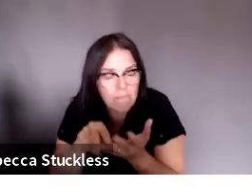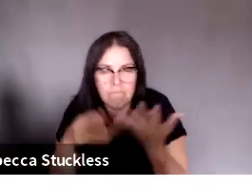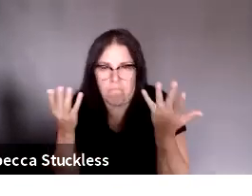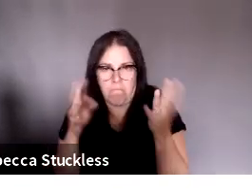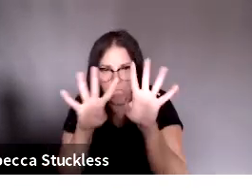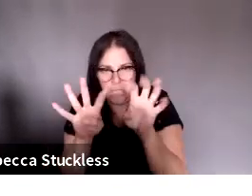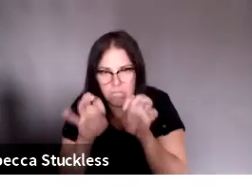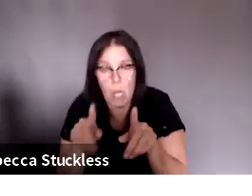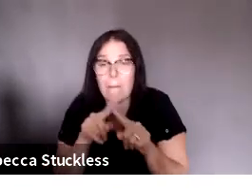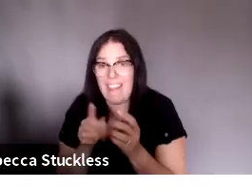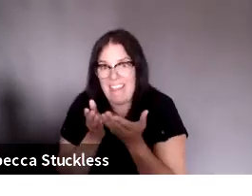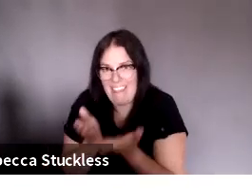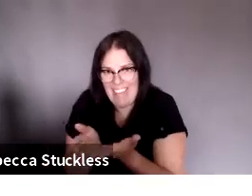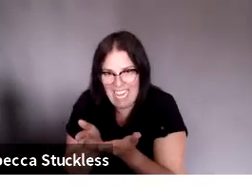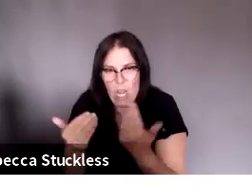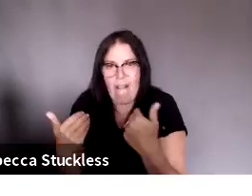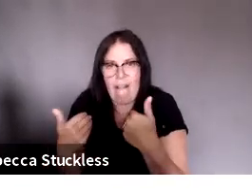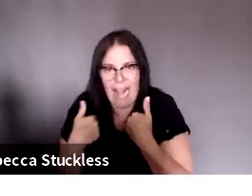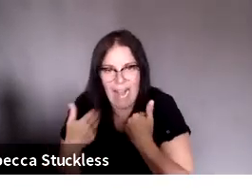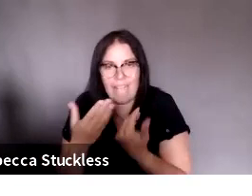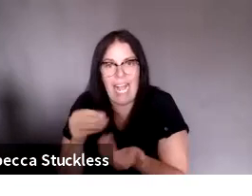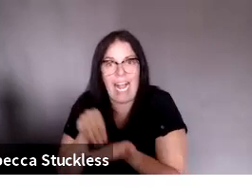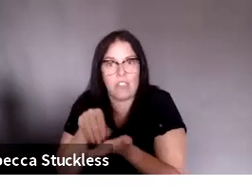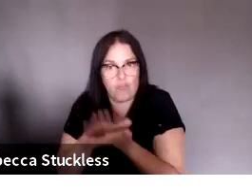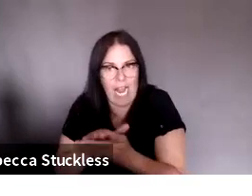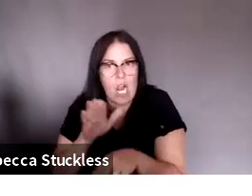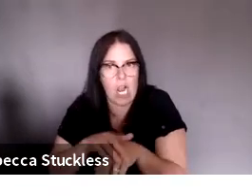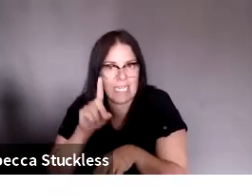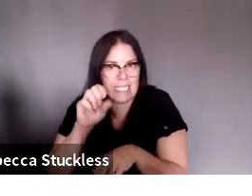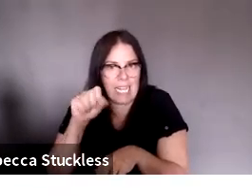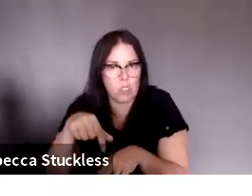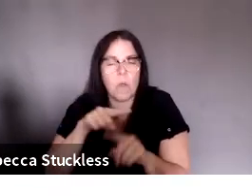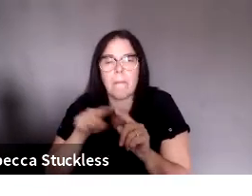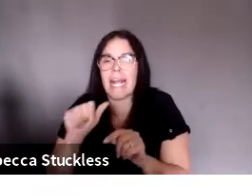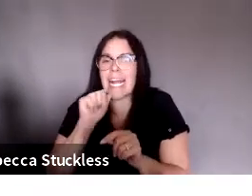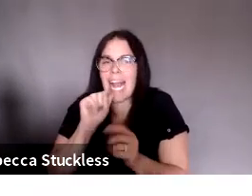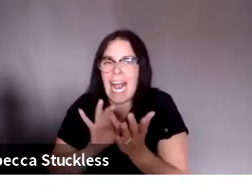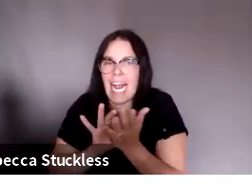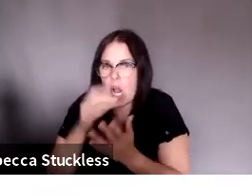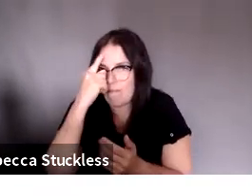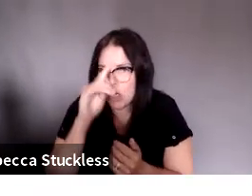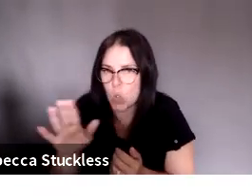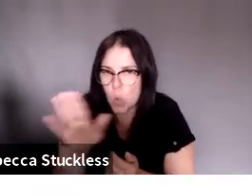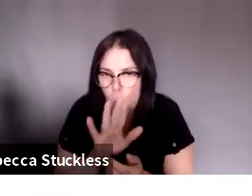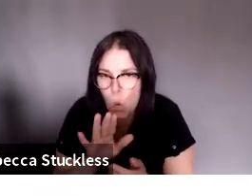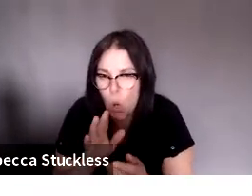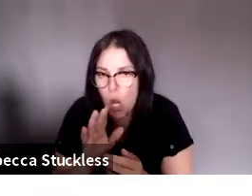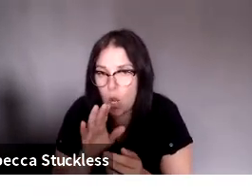and they're tracked on the DSQ, but they don't count toward our scorecard or our measures.